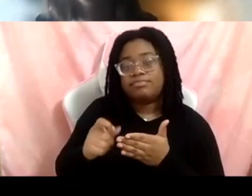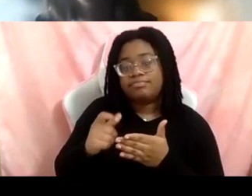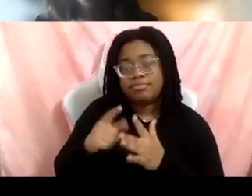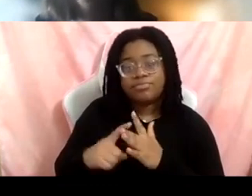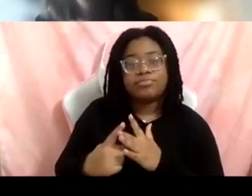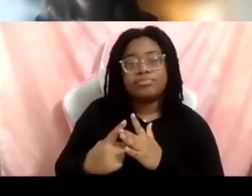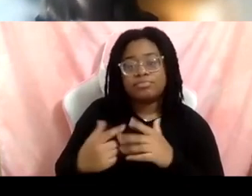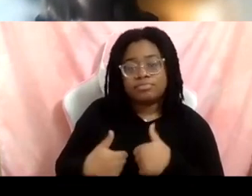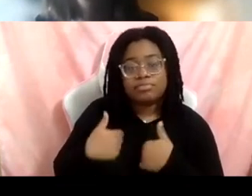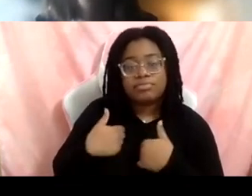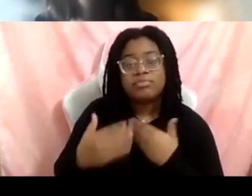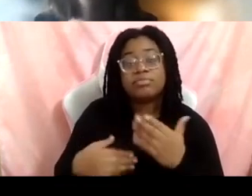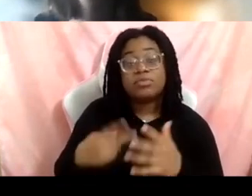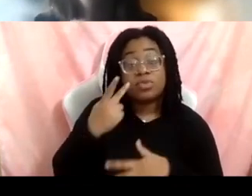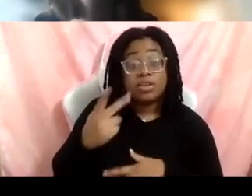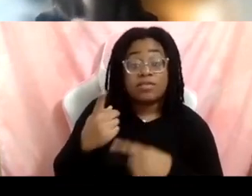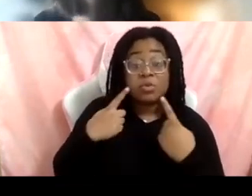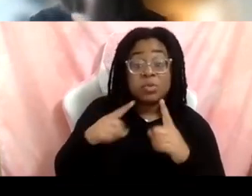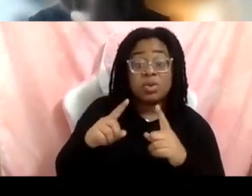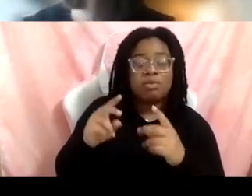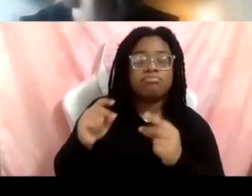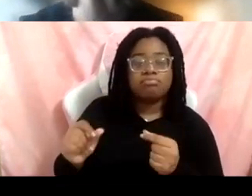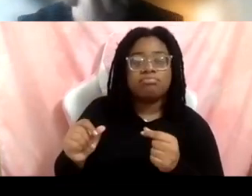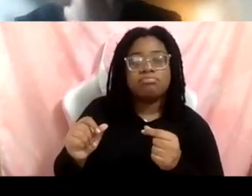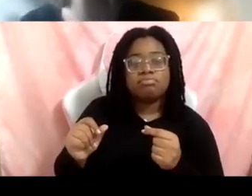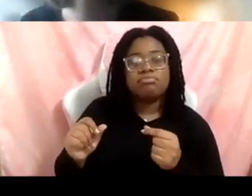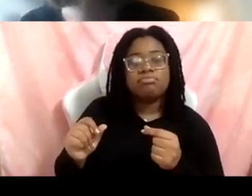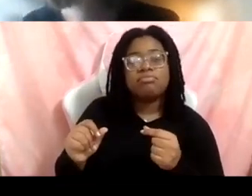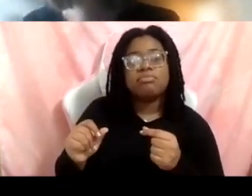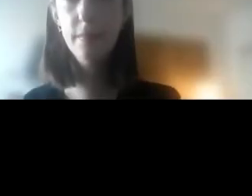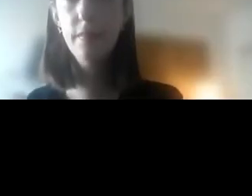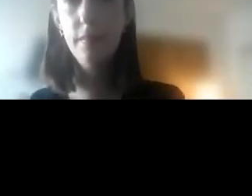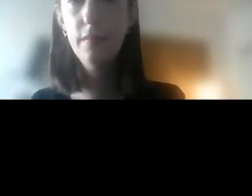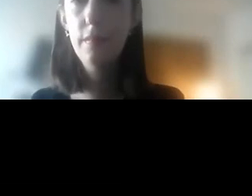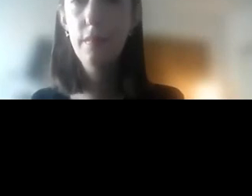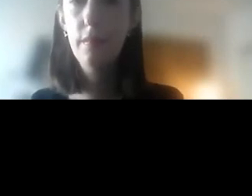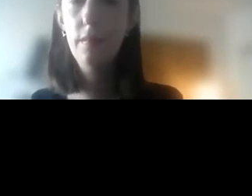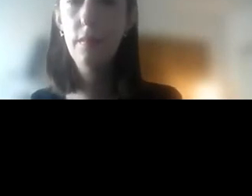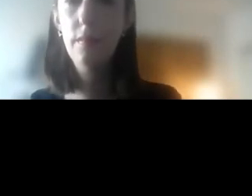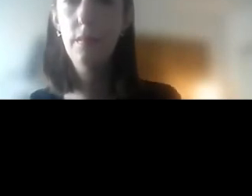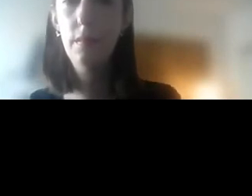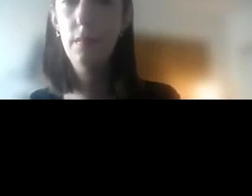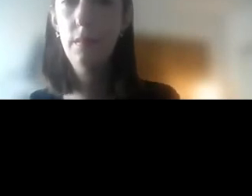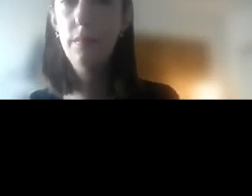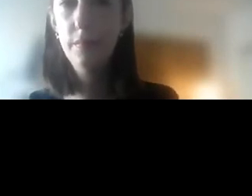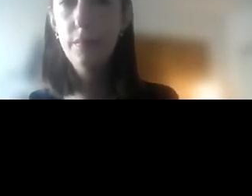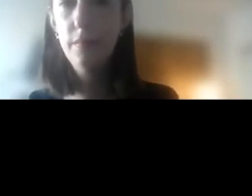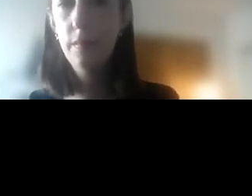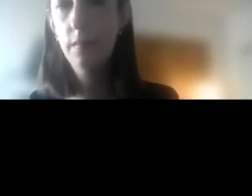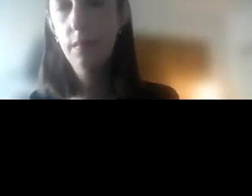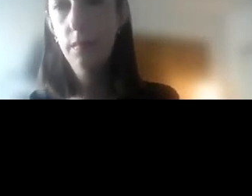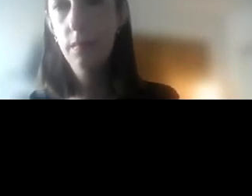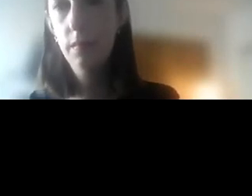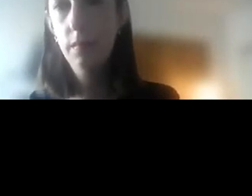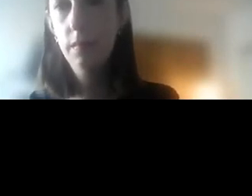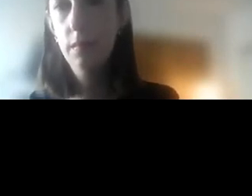know whether it's working or not right away. And because it's these non-credit things, nobody's